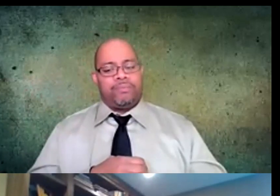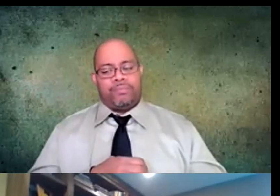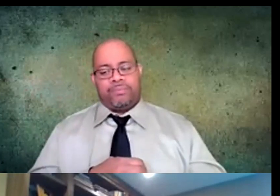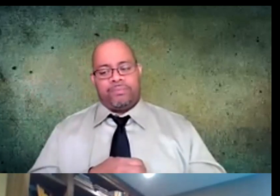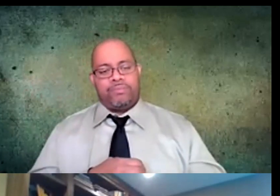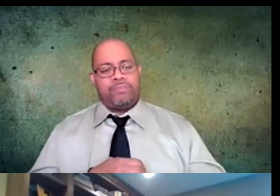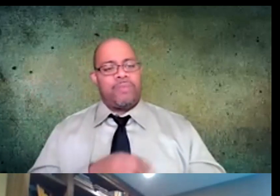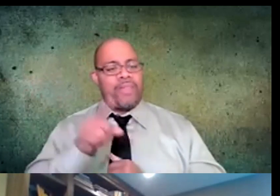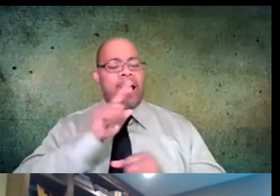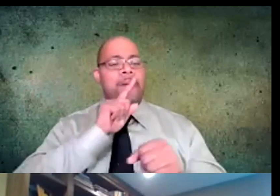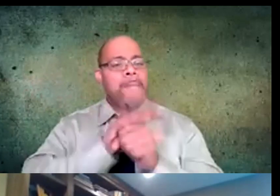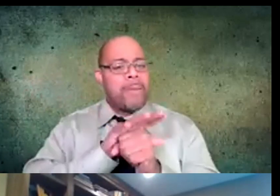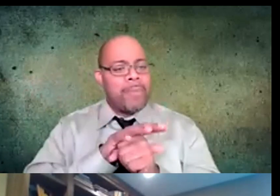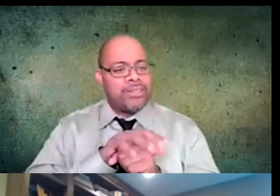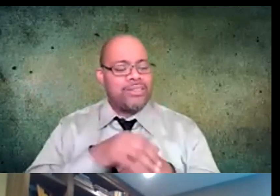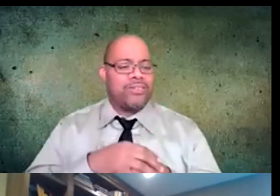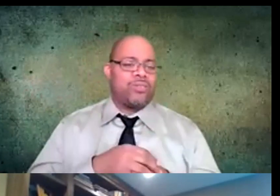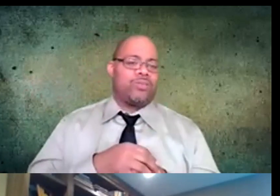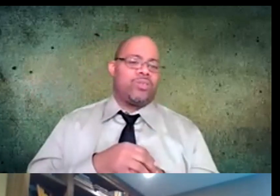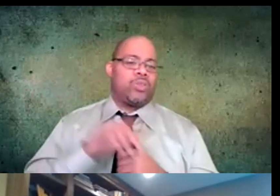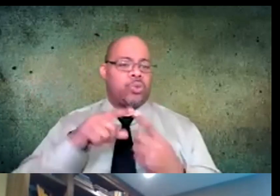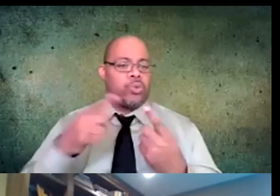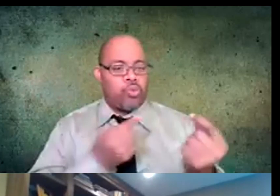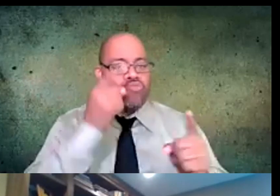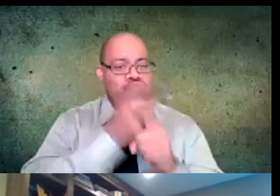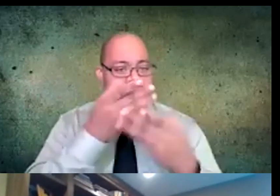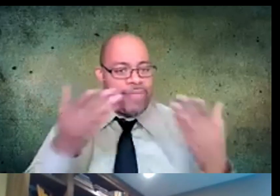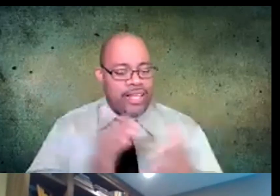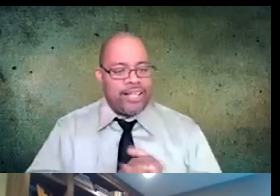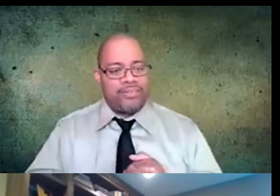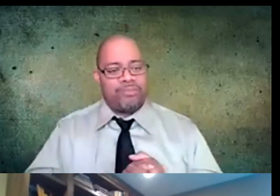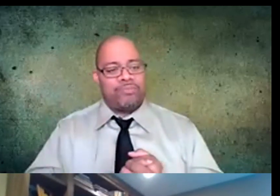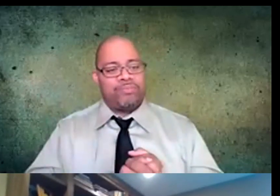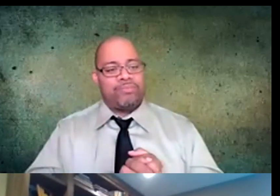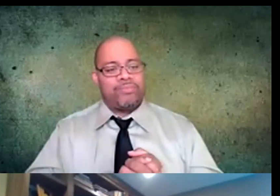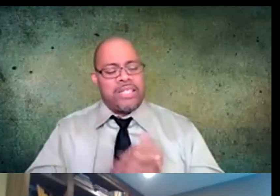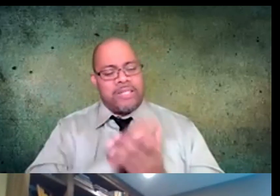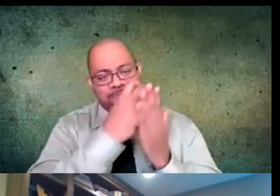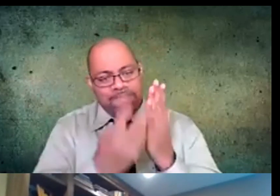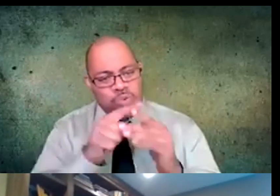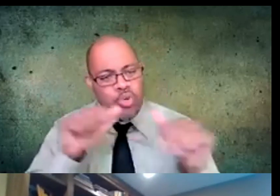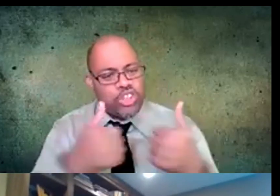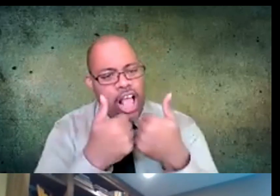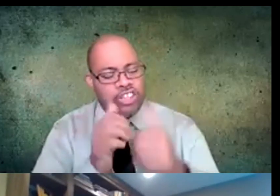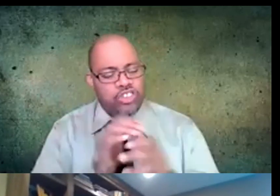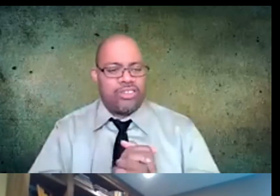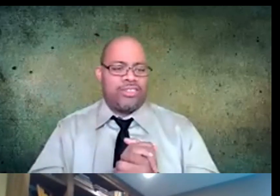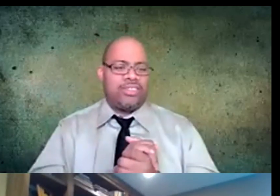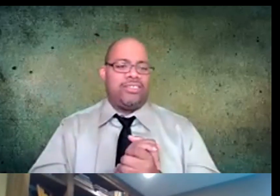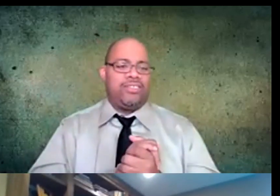their commitment to doing the right thing, leaning into challenges,